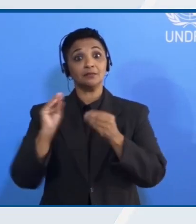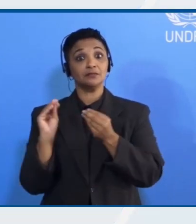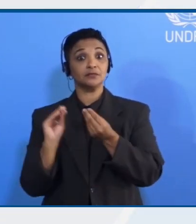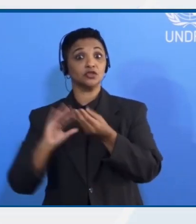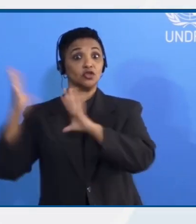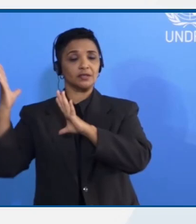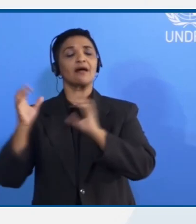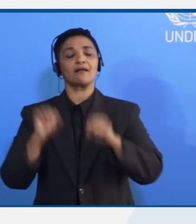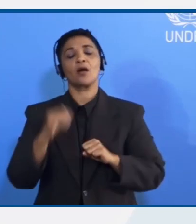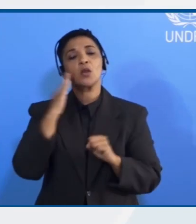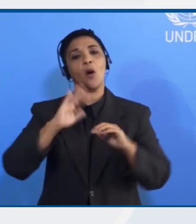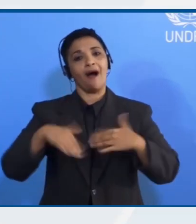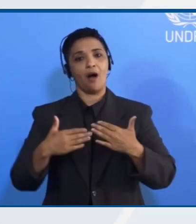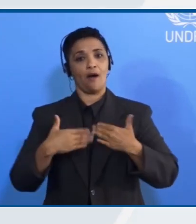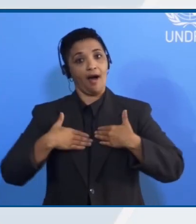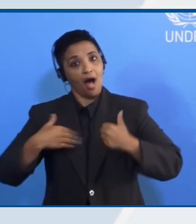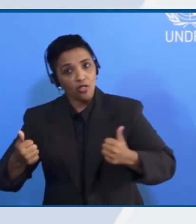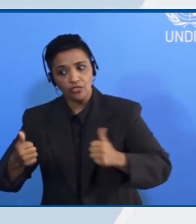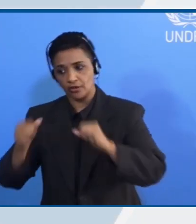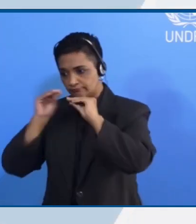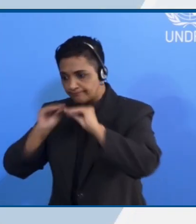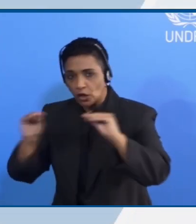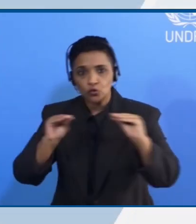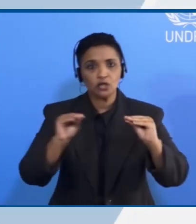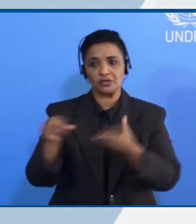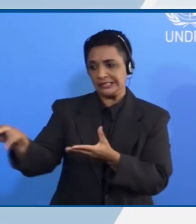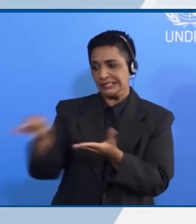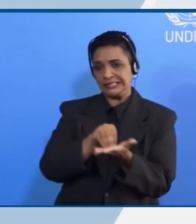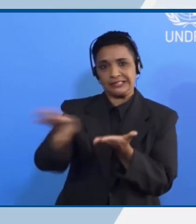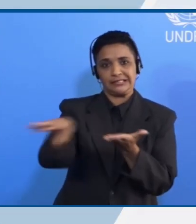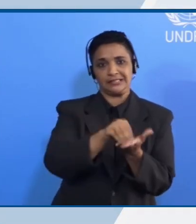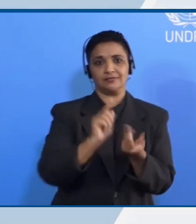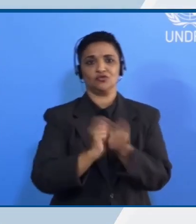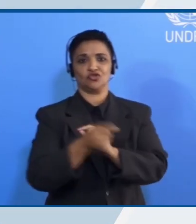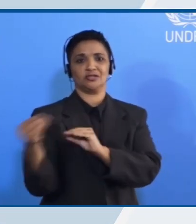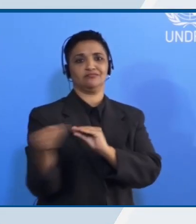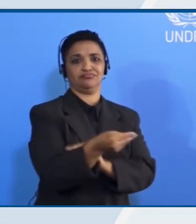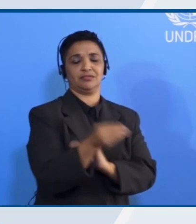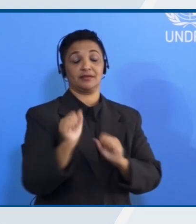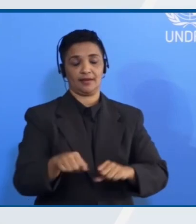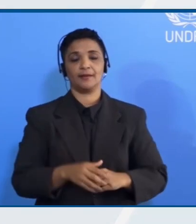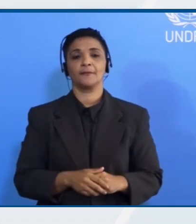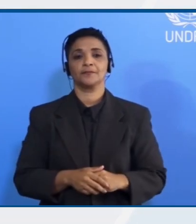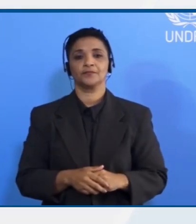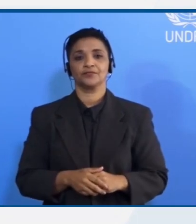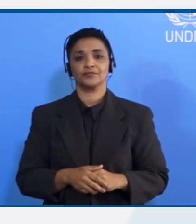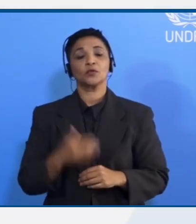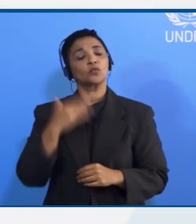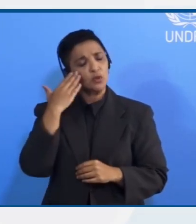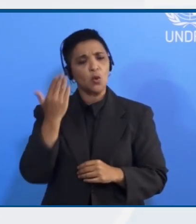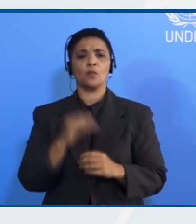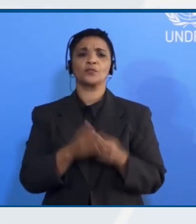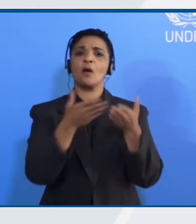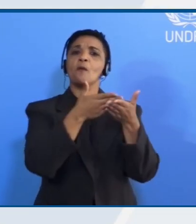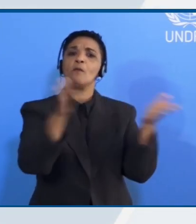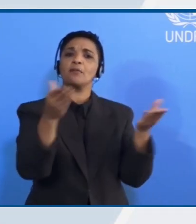of reallocating from health and education type budgets. We also know that both at the municipal and public finance